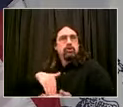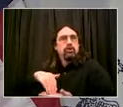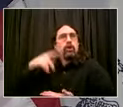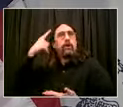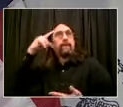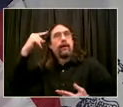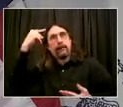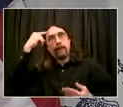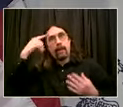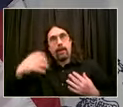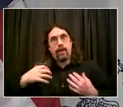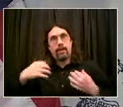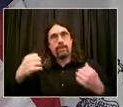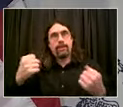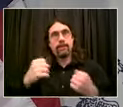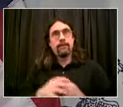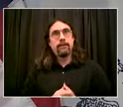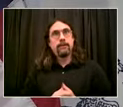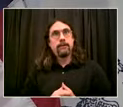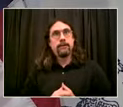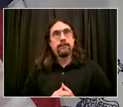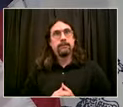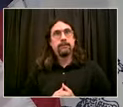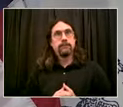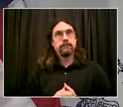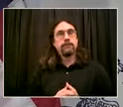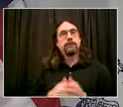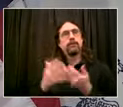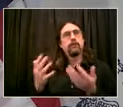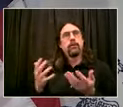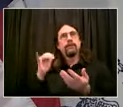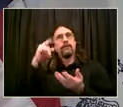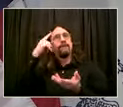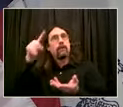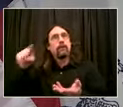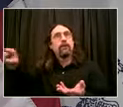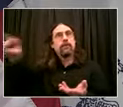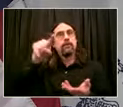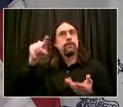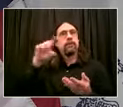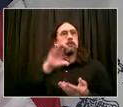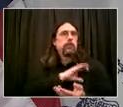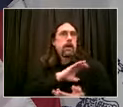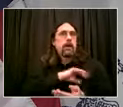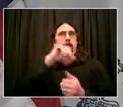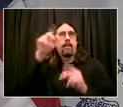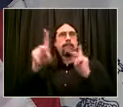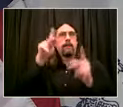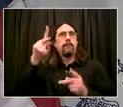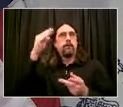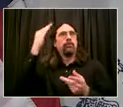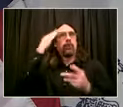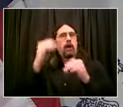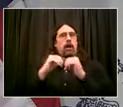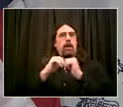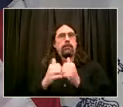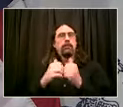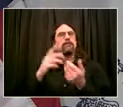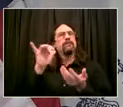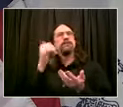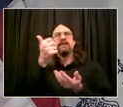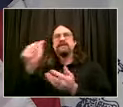help they need. It will start in a matter of weeks in a very big way, and then it's going to go in the course of